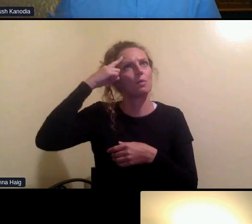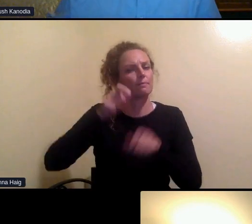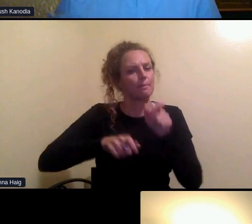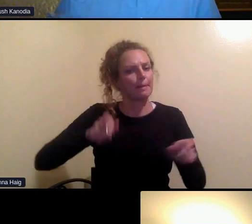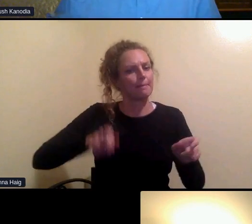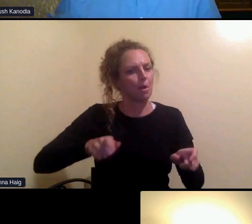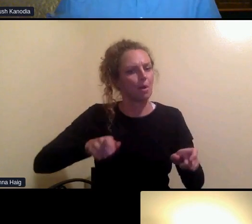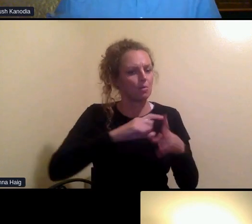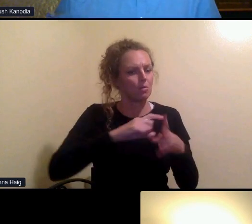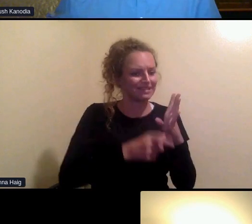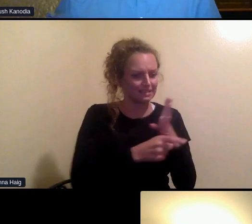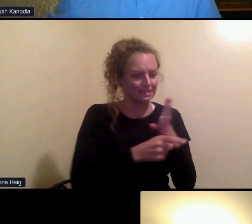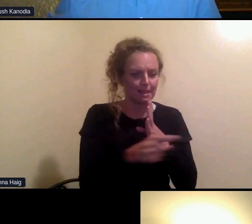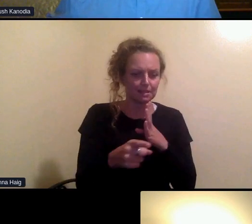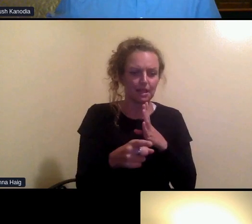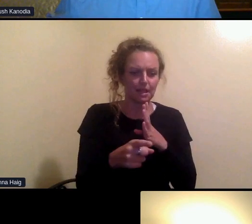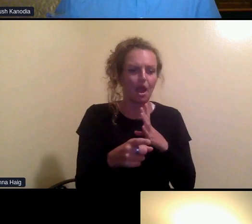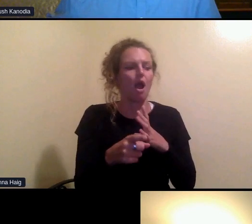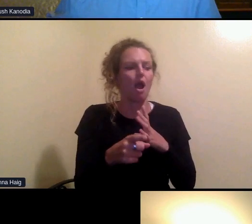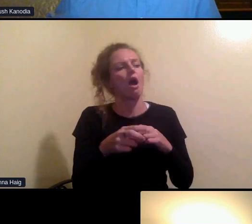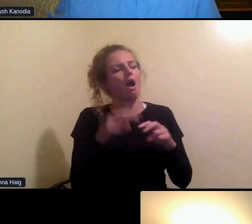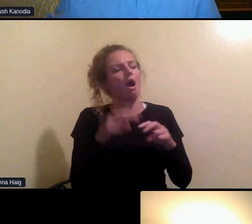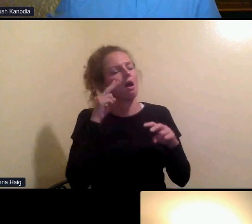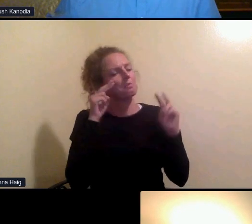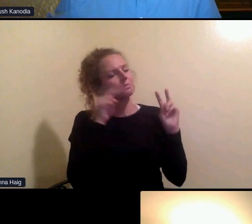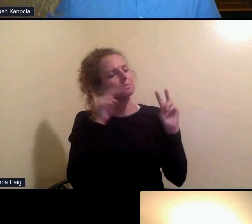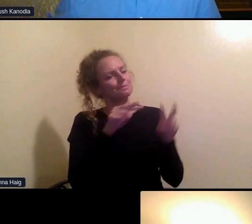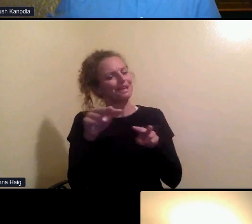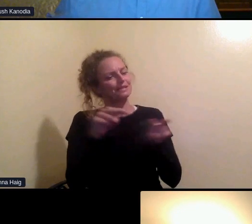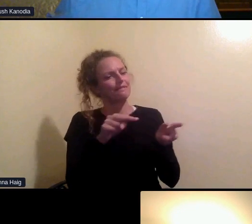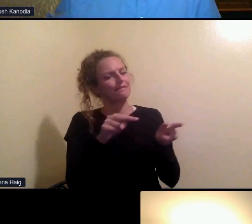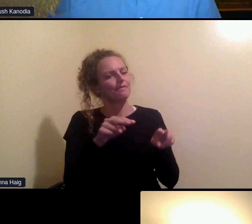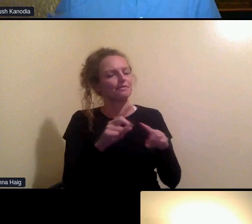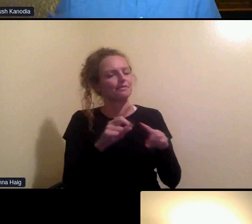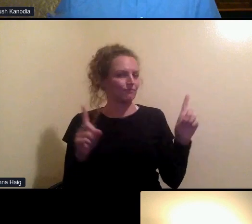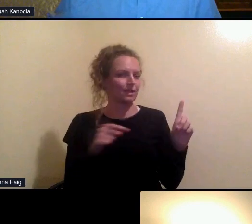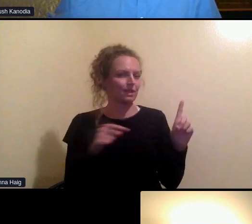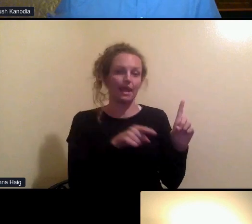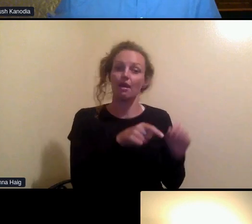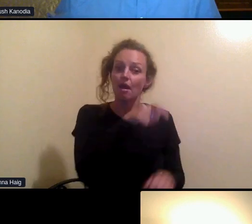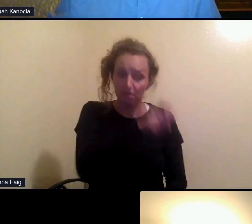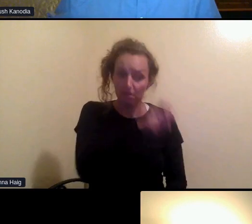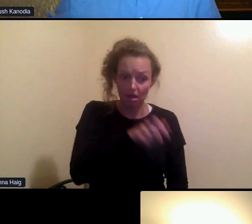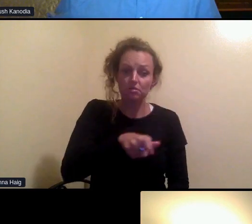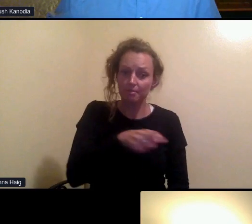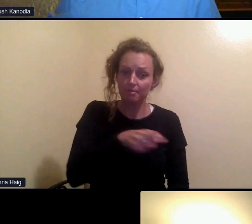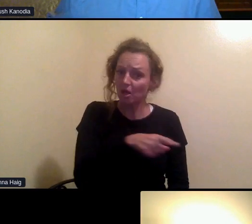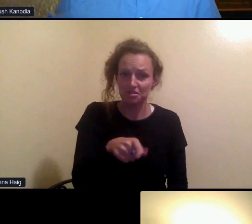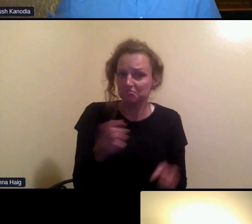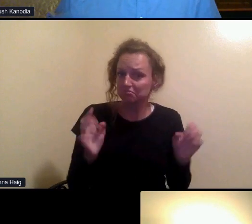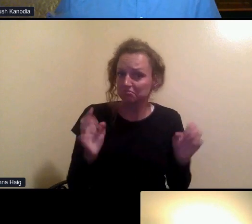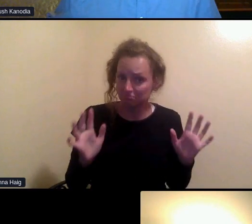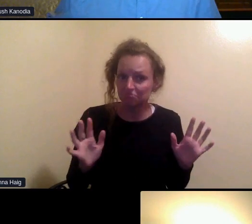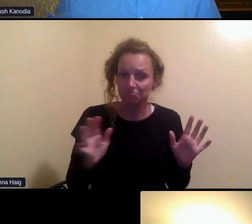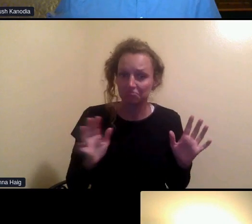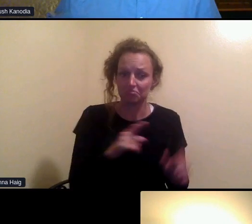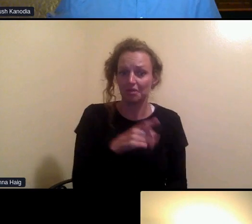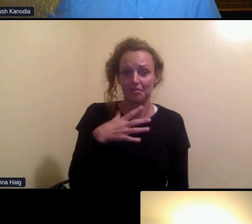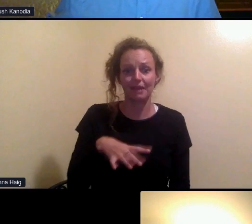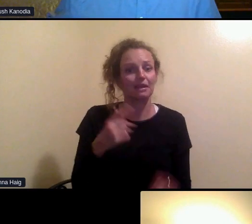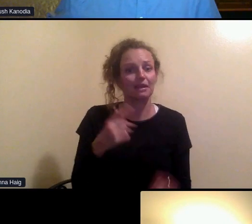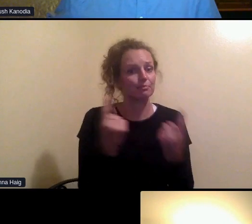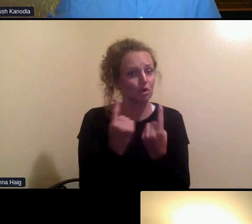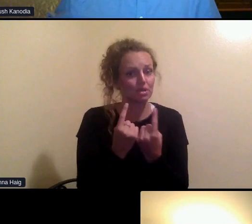users or beneficiaries, but as customers who need products that work, products that are affordable, products that are